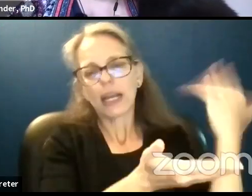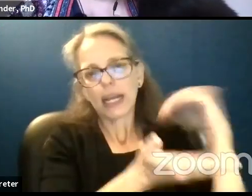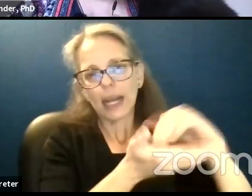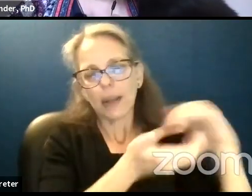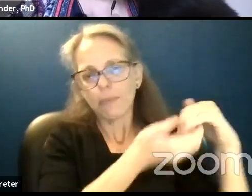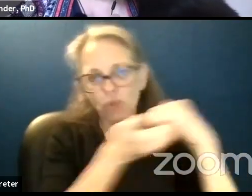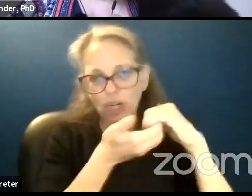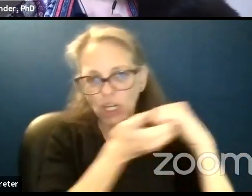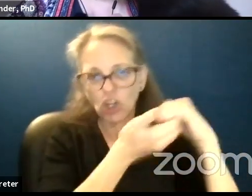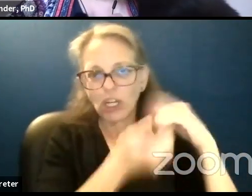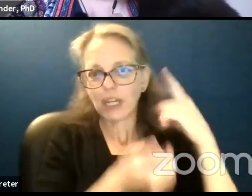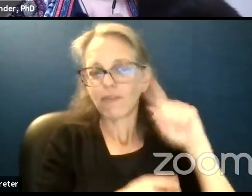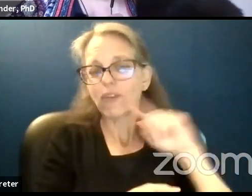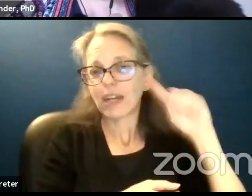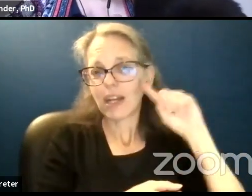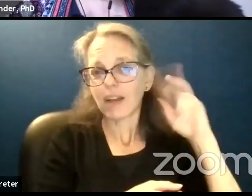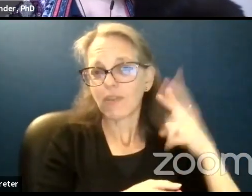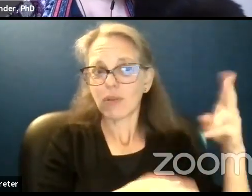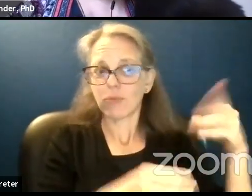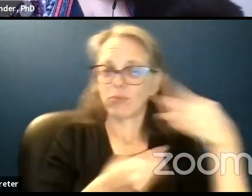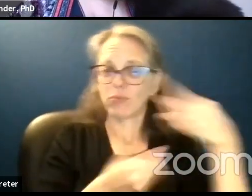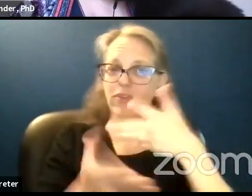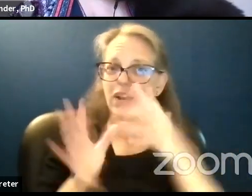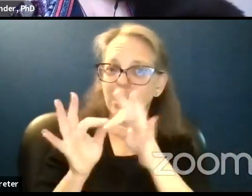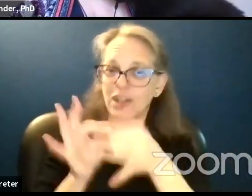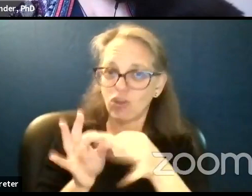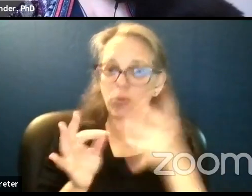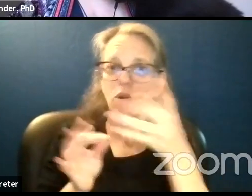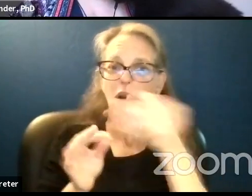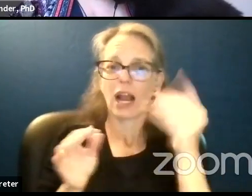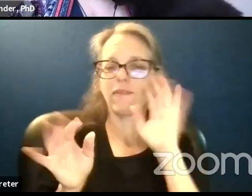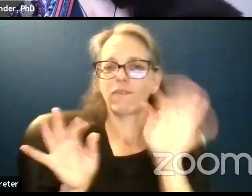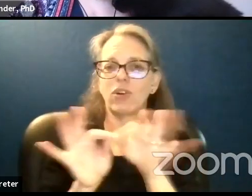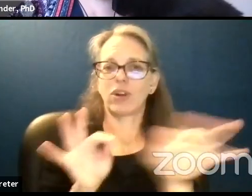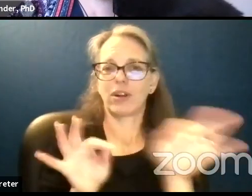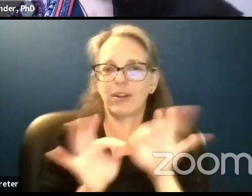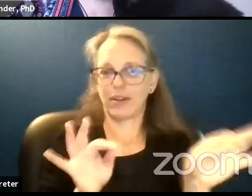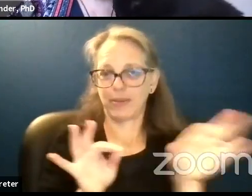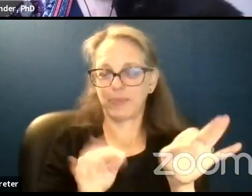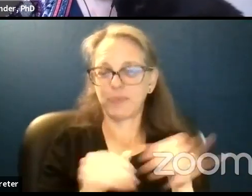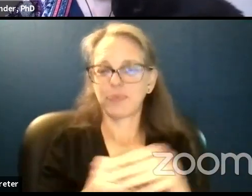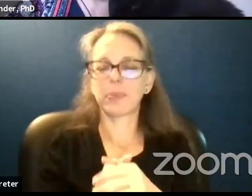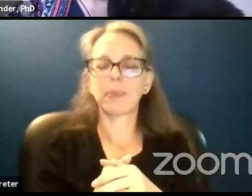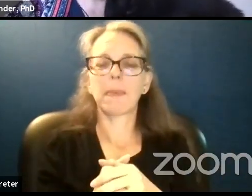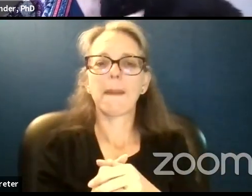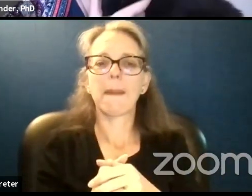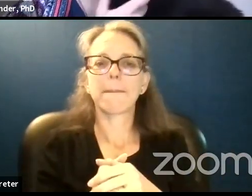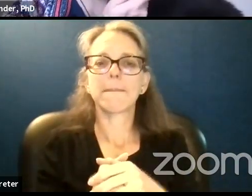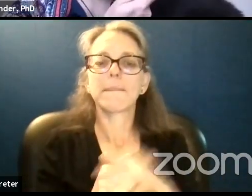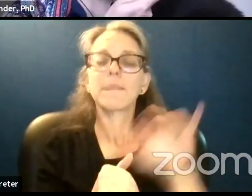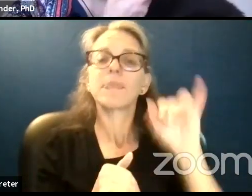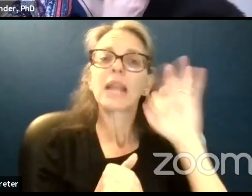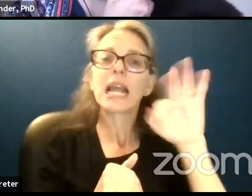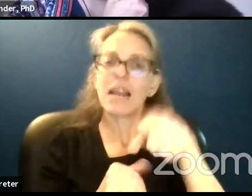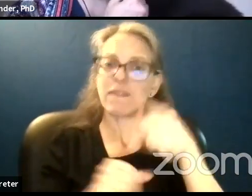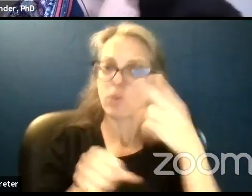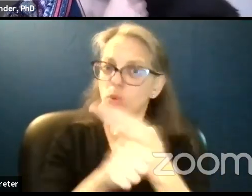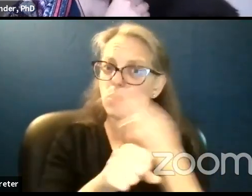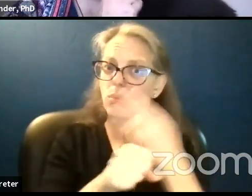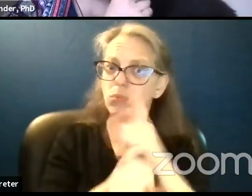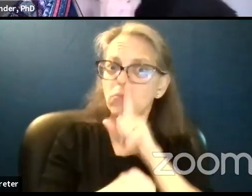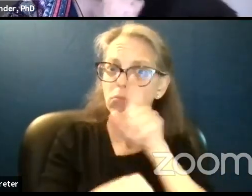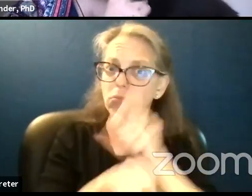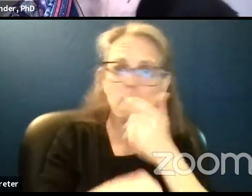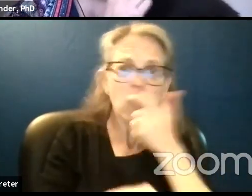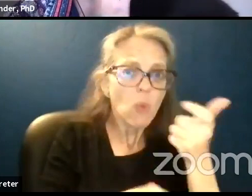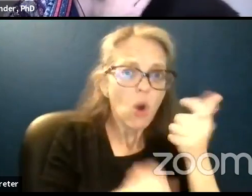Deaf and Hard of Hearing for providing our ASL interpretation and live closed captioning services. If you're using those services, could you